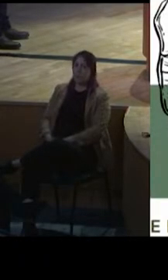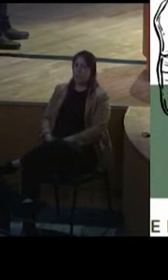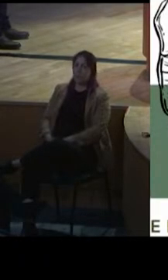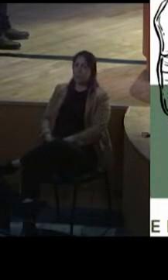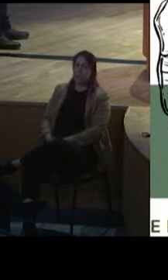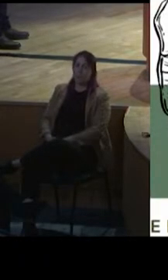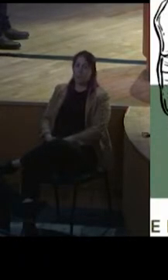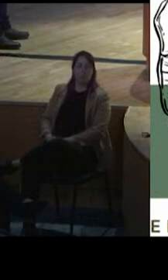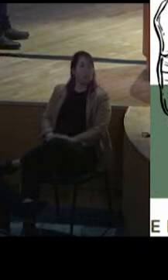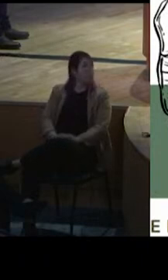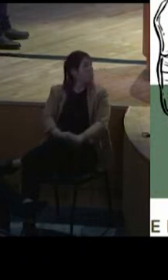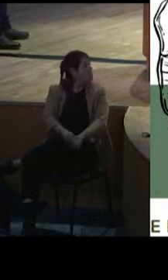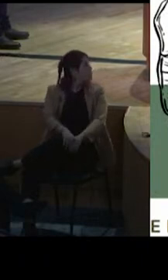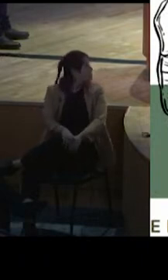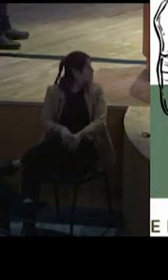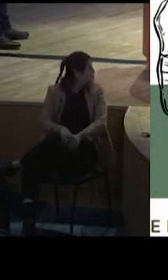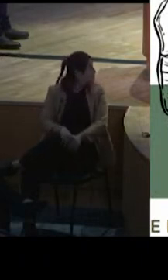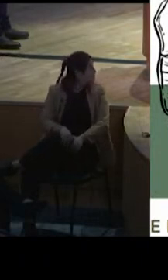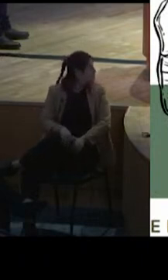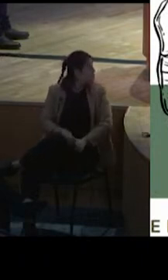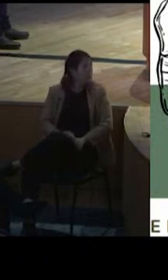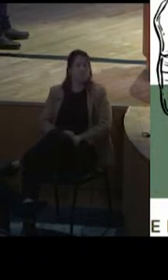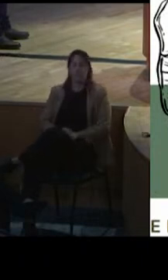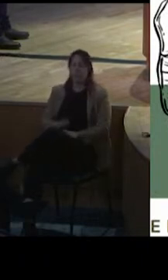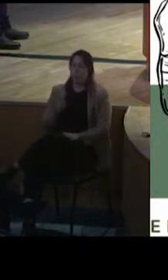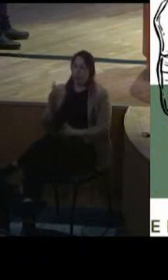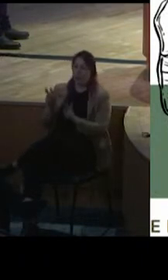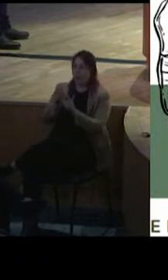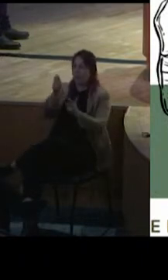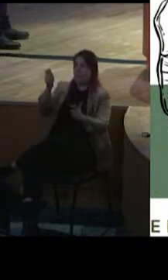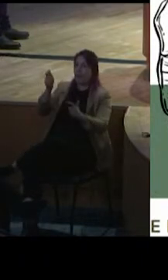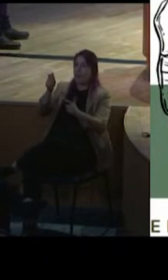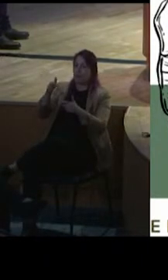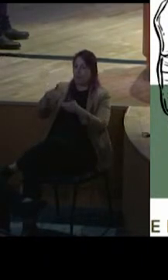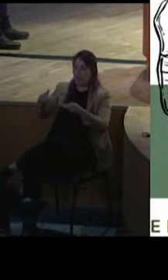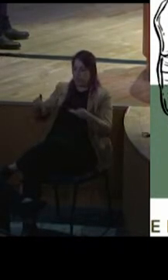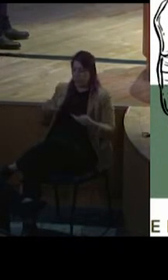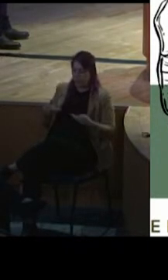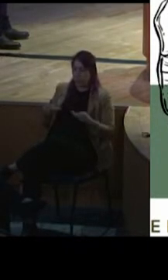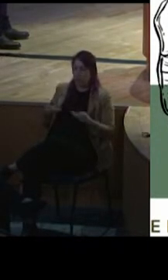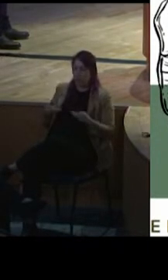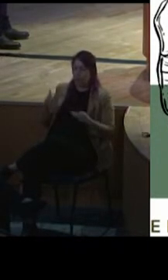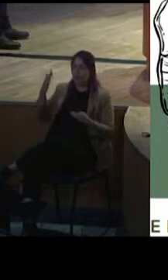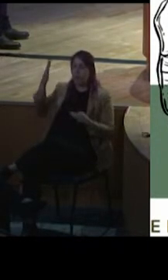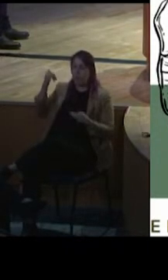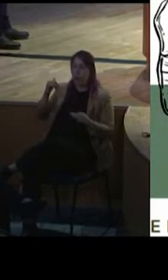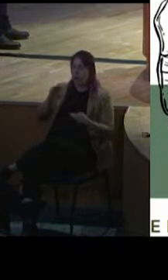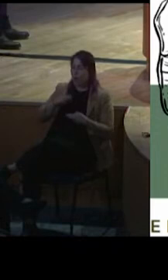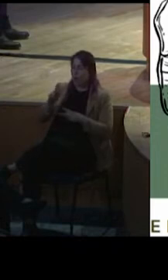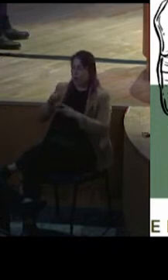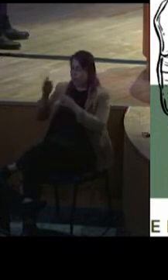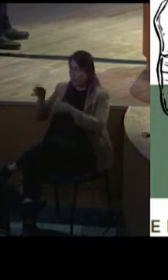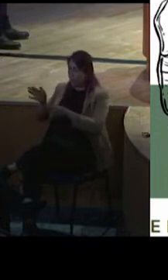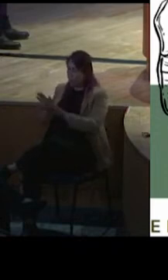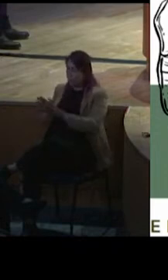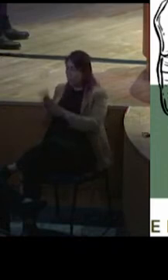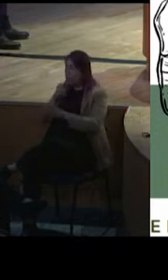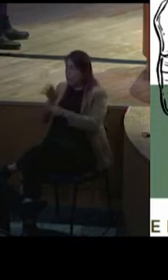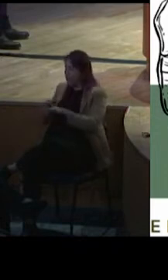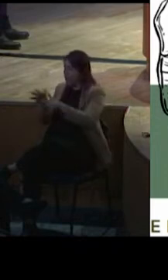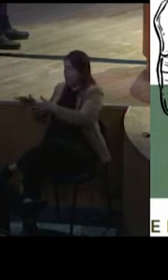So this is one of the main reasons for why our people did divert certain waterways. They diverted